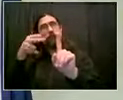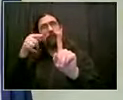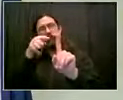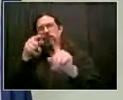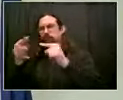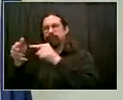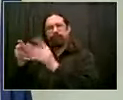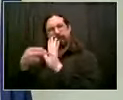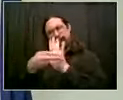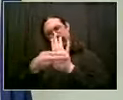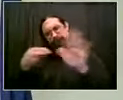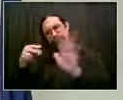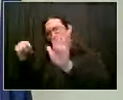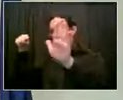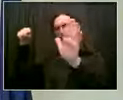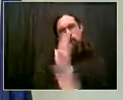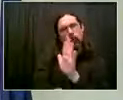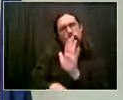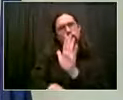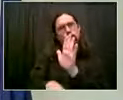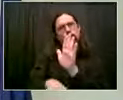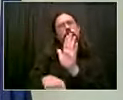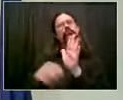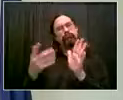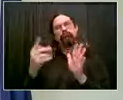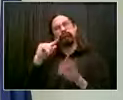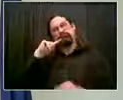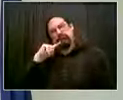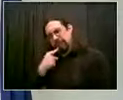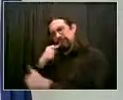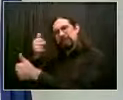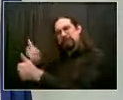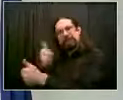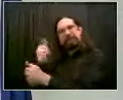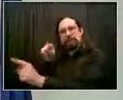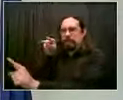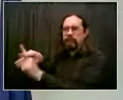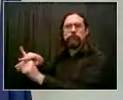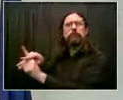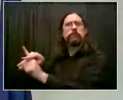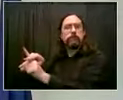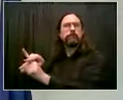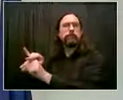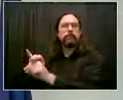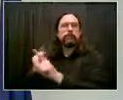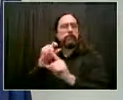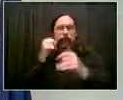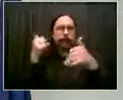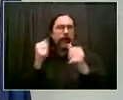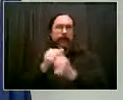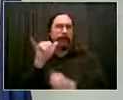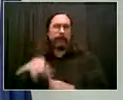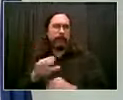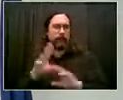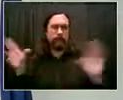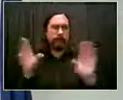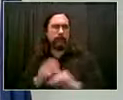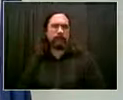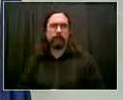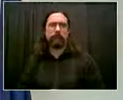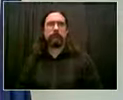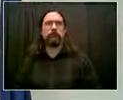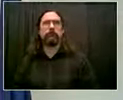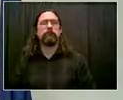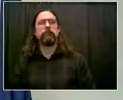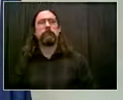to deal with these individuals who are priority offenders or who are the crime drivers. It's not everybody in